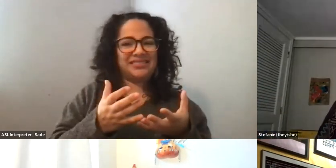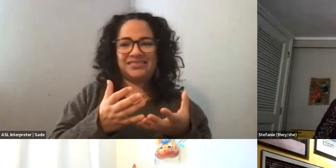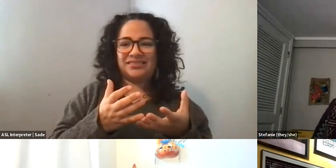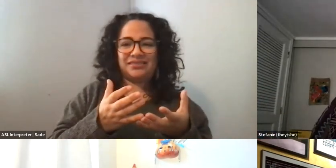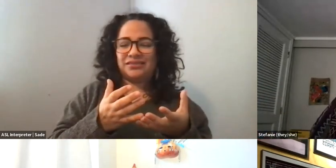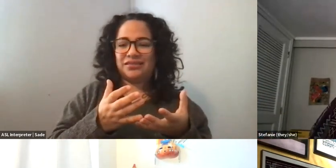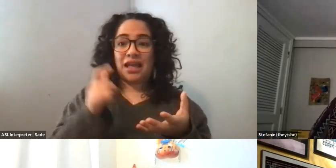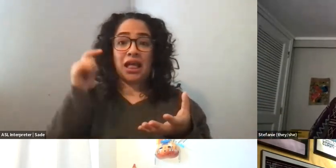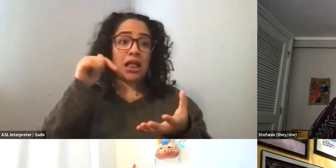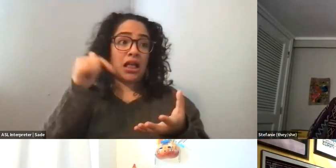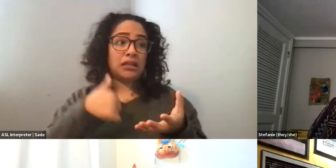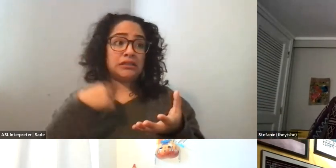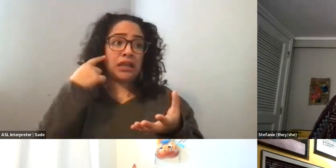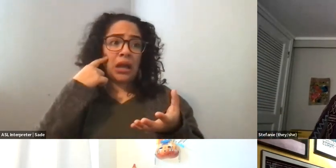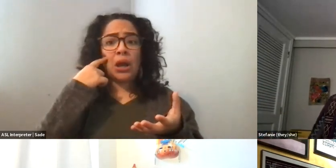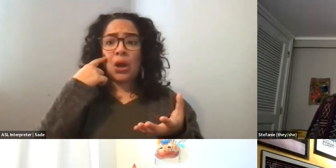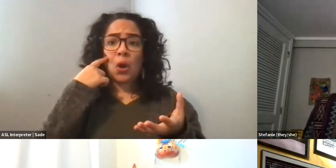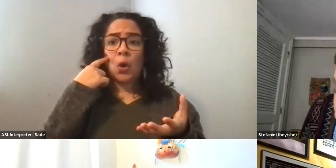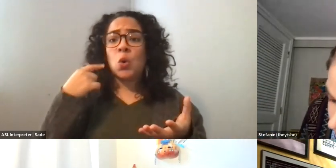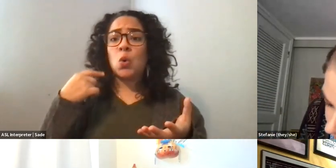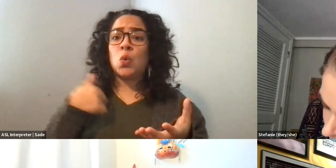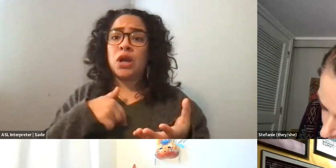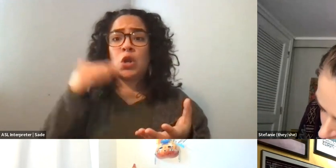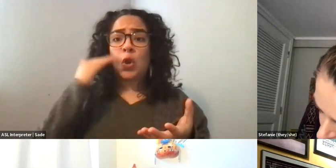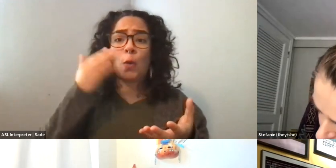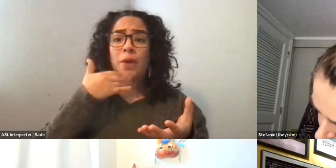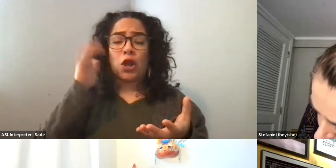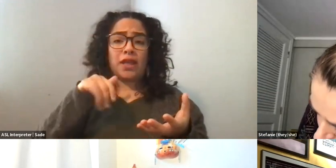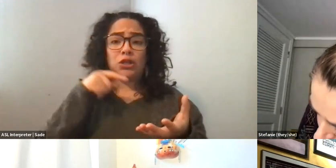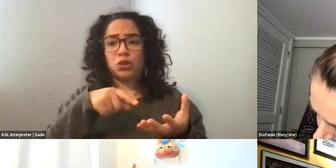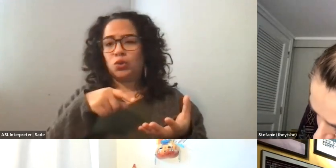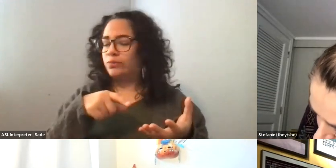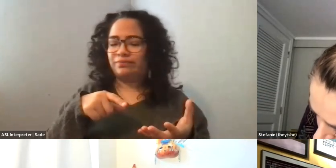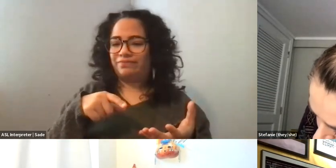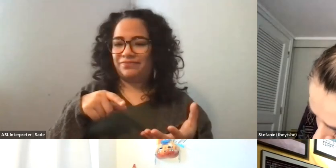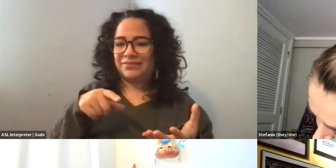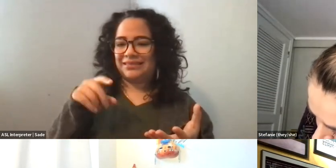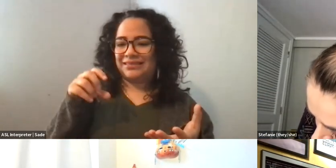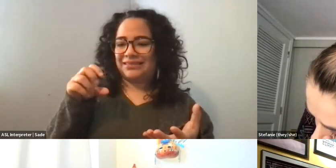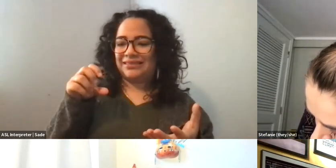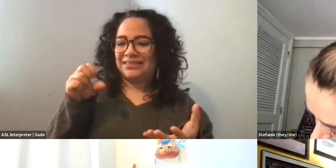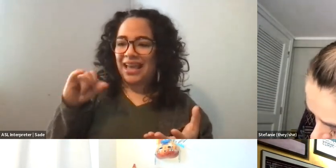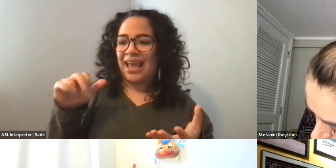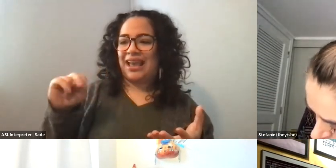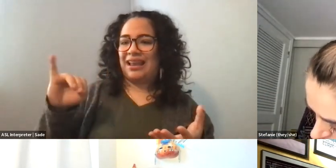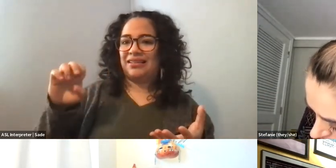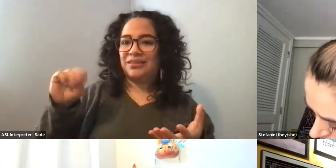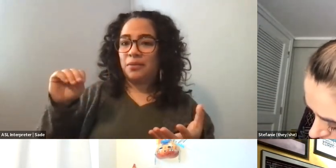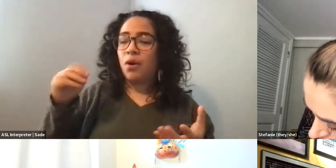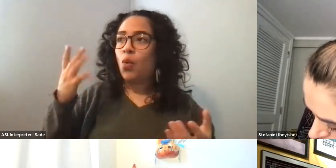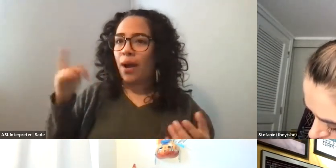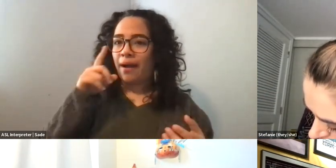you. It's sanism. In a lot of ways, we know better because you can't control